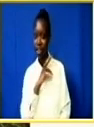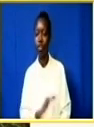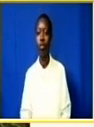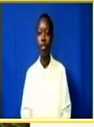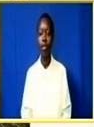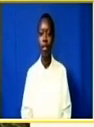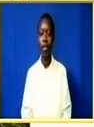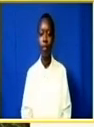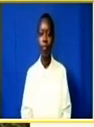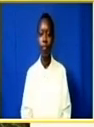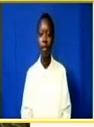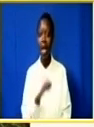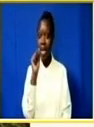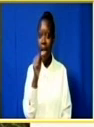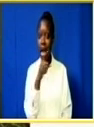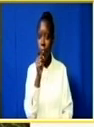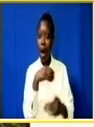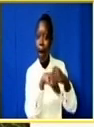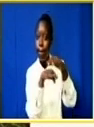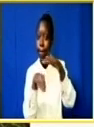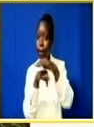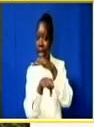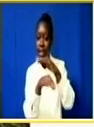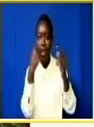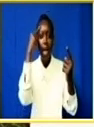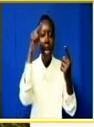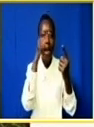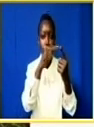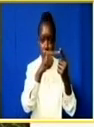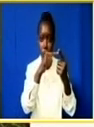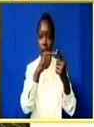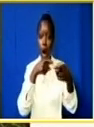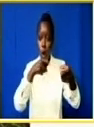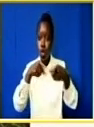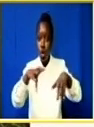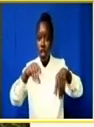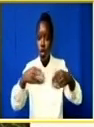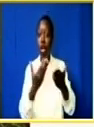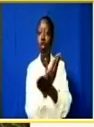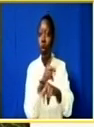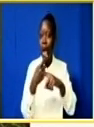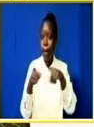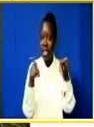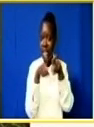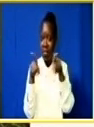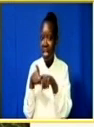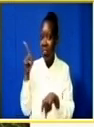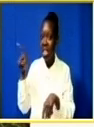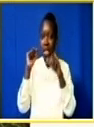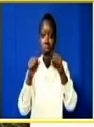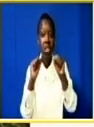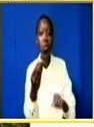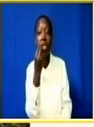usually find, yes, you are planting to prevent soil erosion. Yes. But on the upside, there is food. There is food. Well, unlike